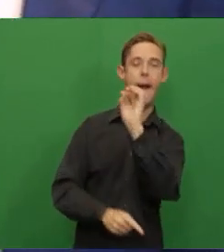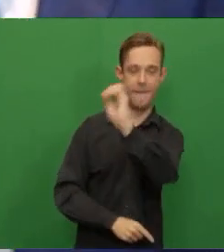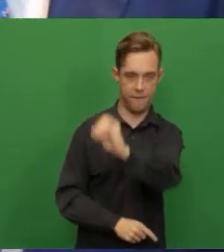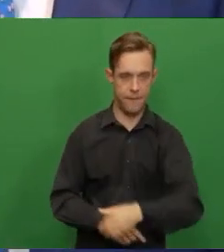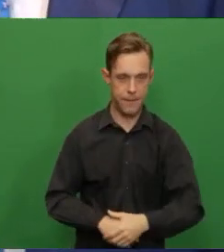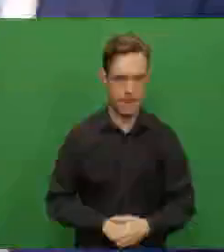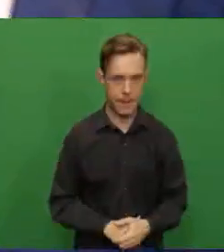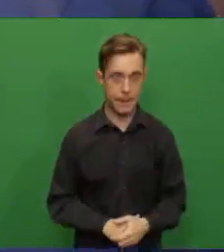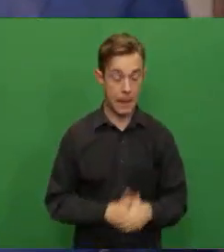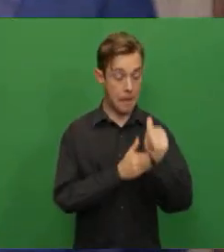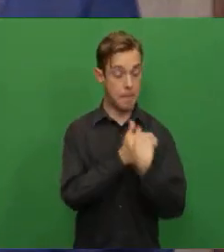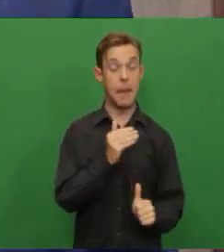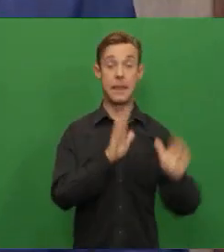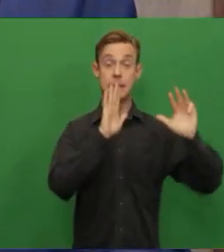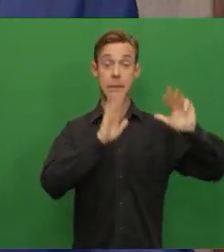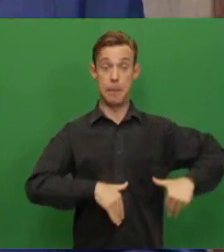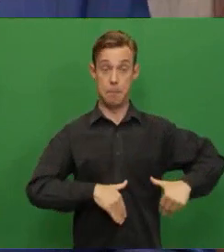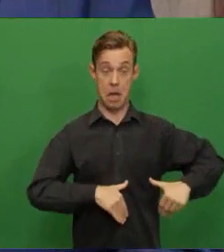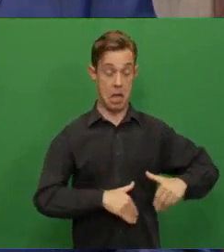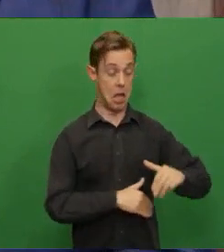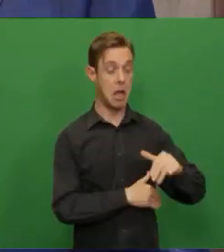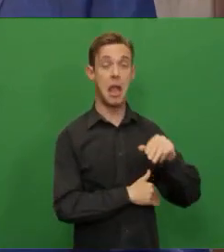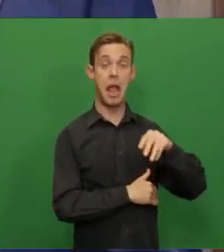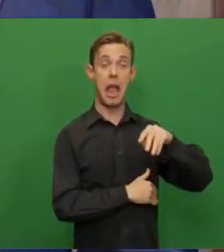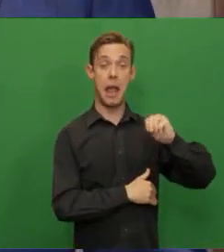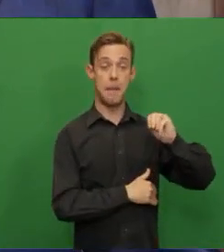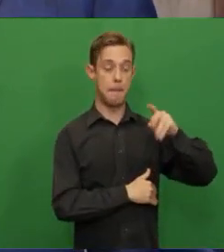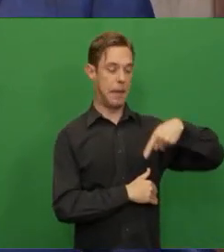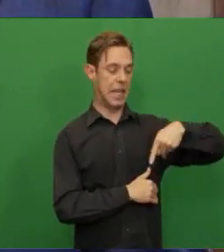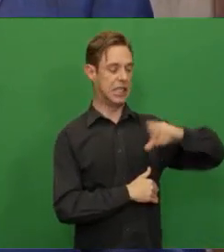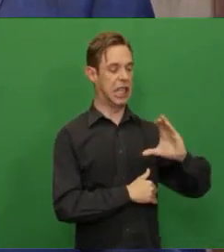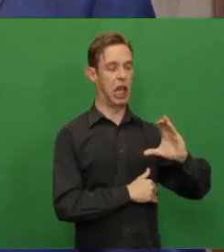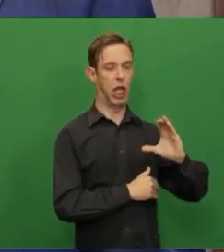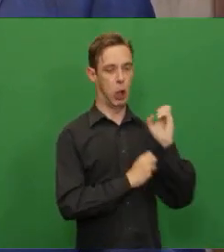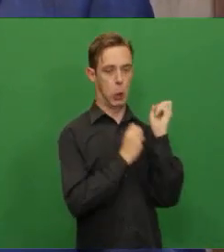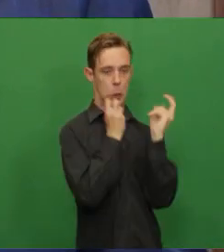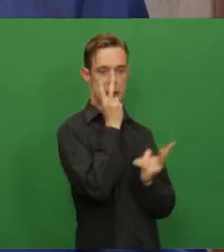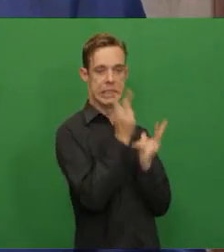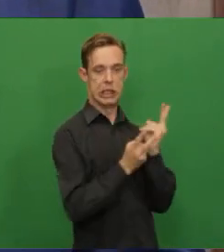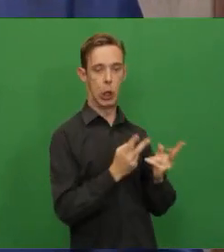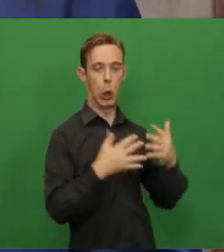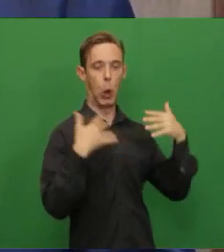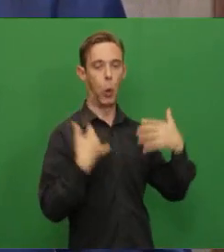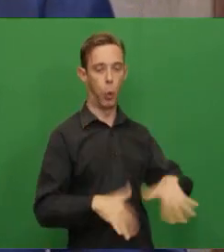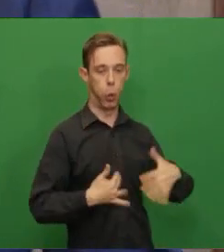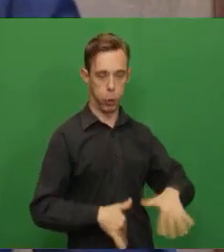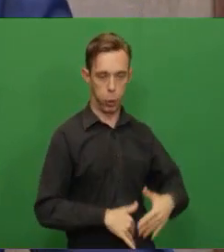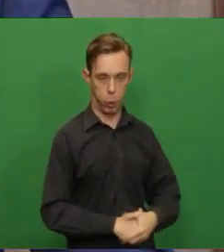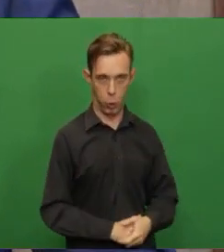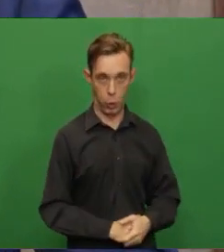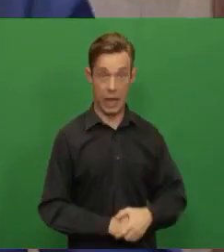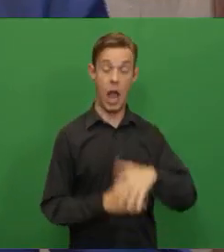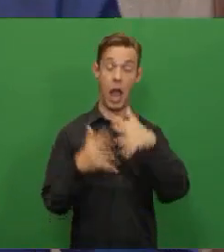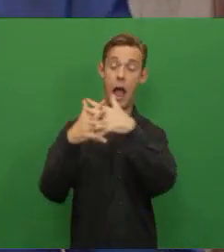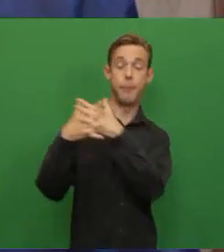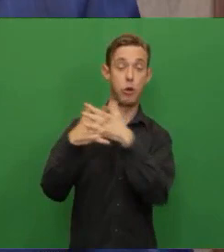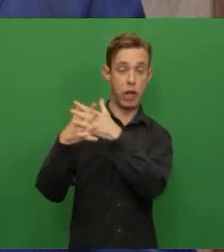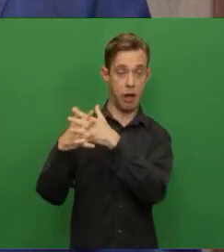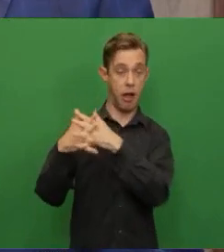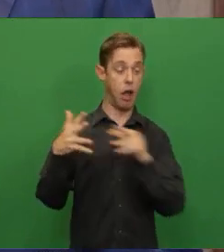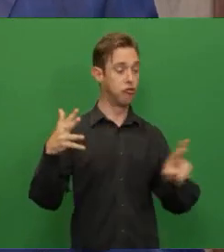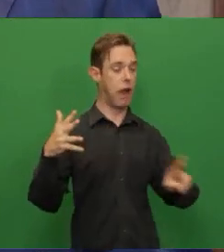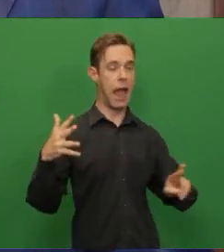Since the September MPC, the rand has appreciated by 3.8% against the US dollar,